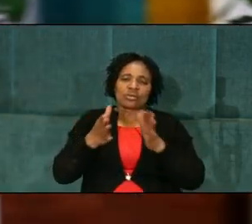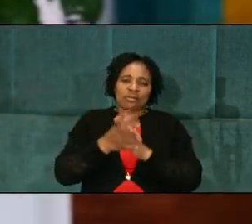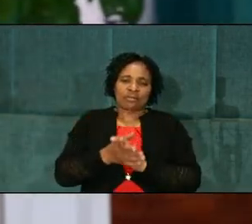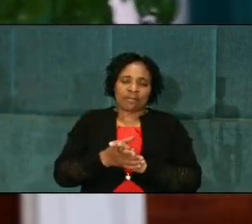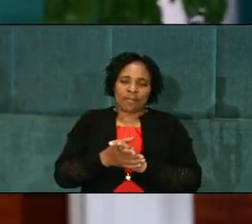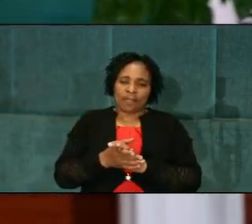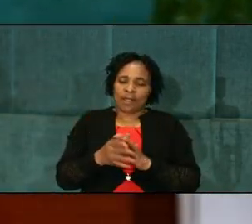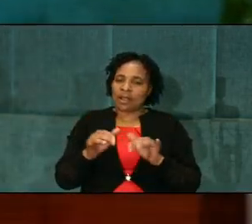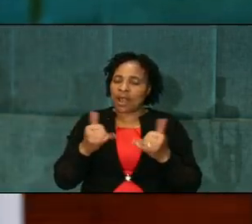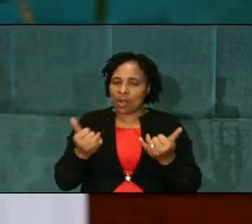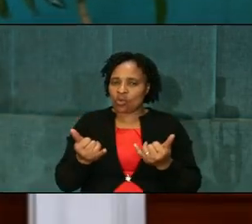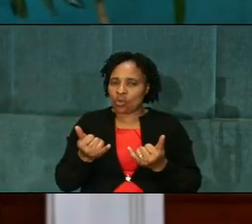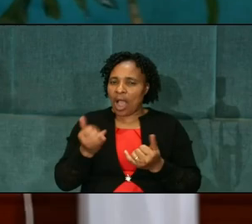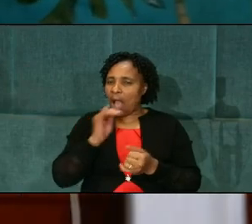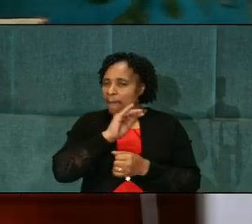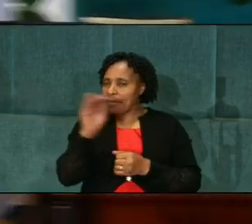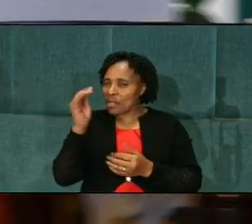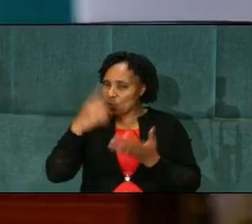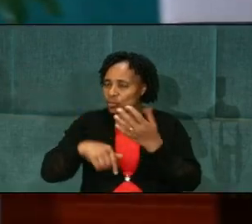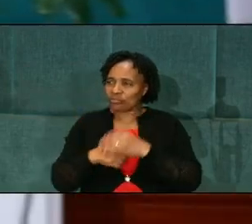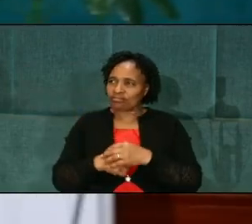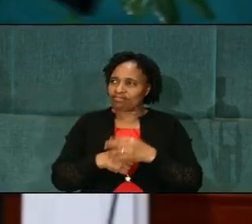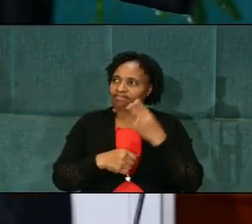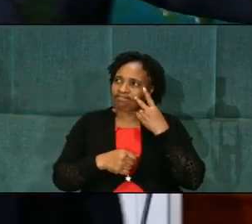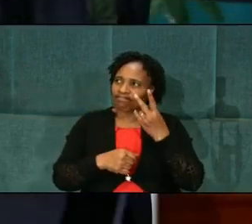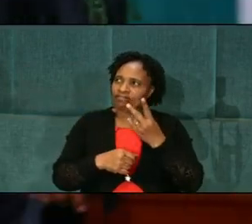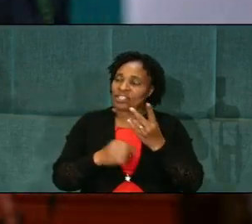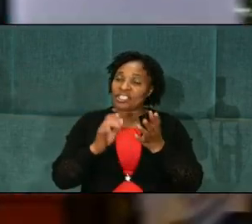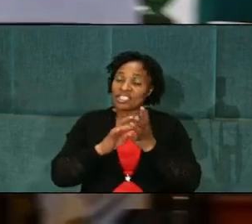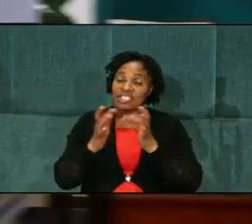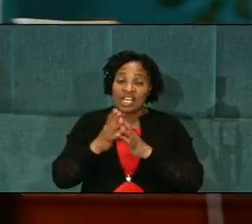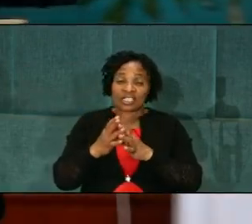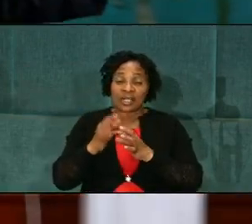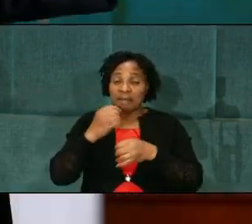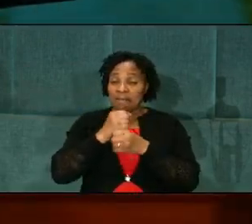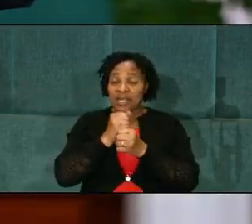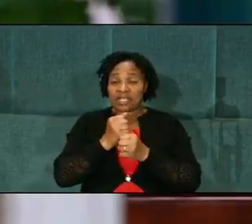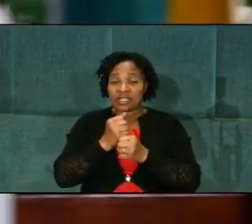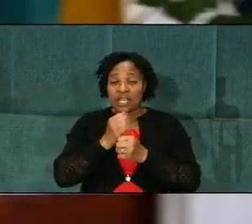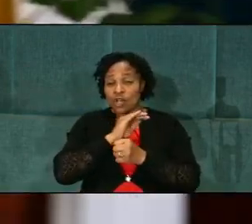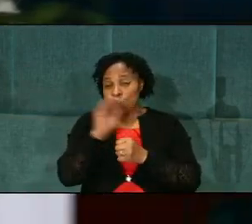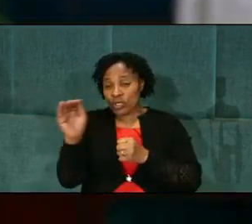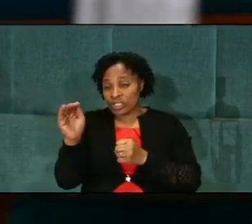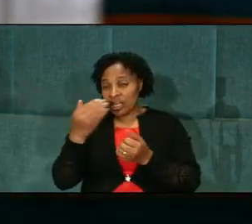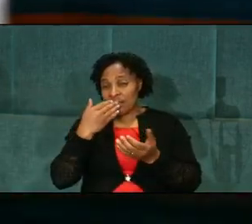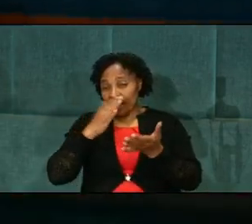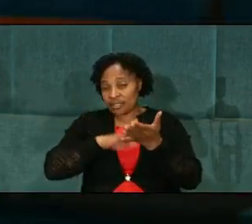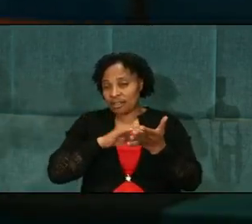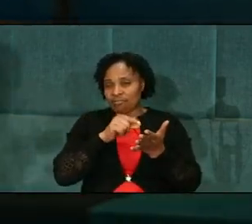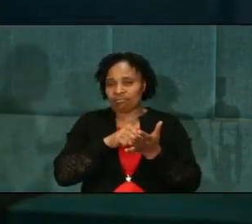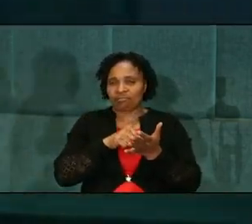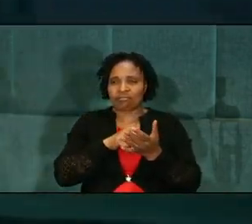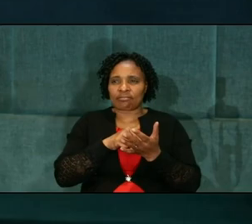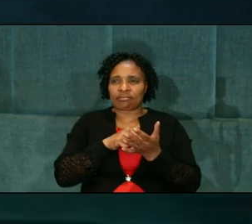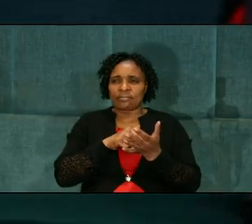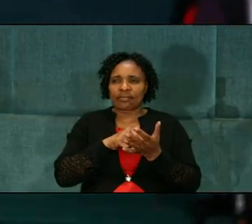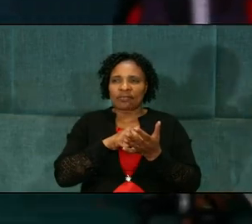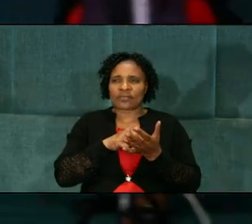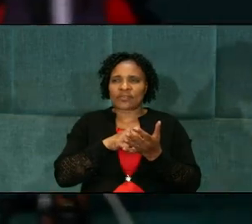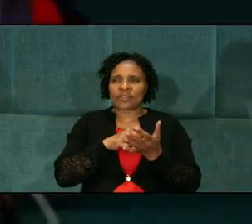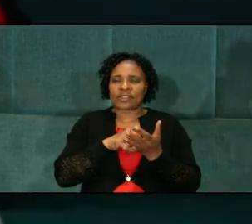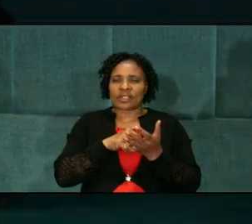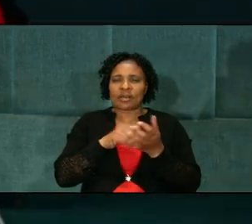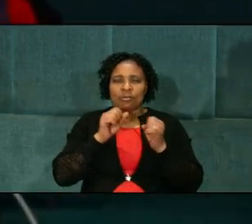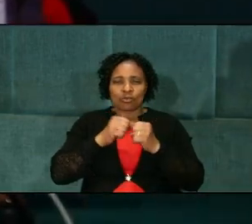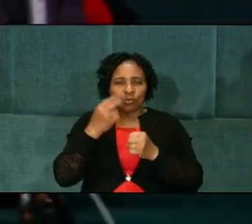What's the result of the appeal? Jesus made the appeal in the letter. Oh, did you see the appeal?